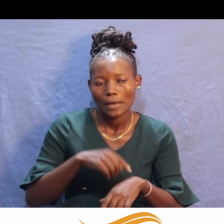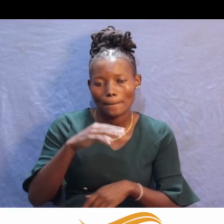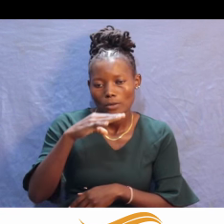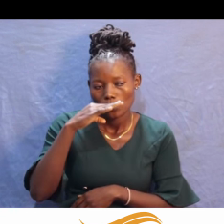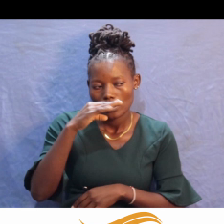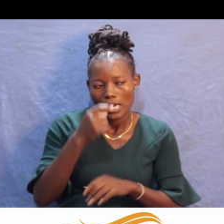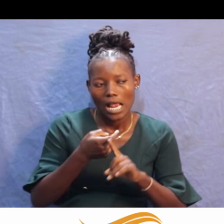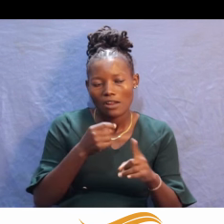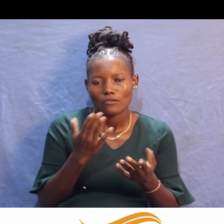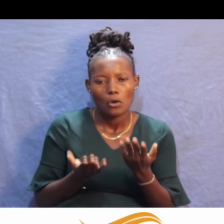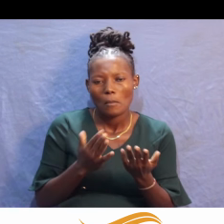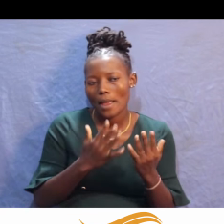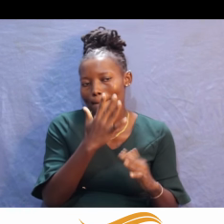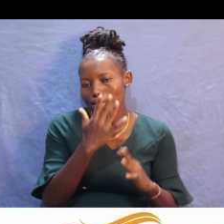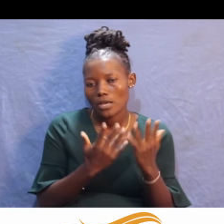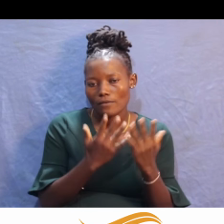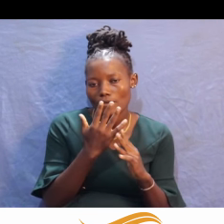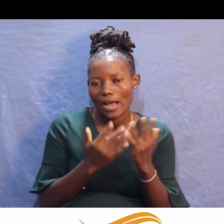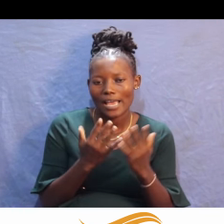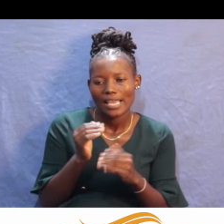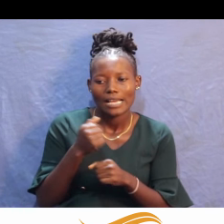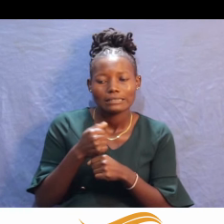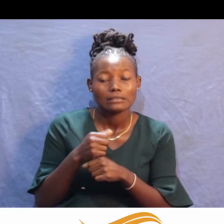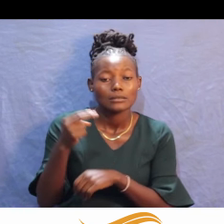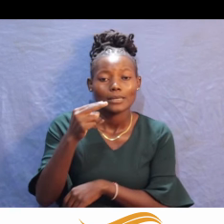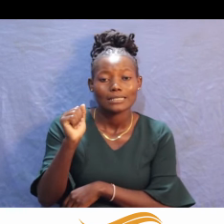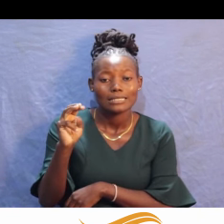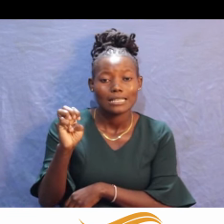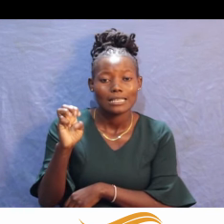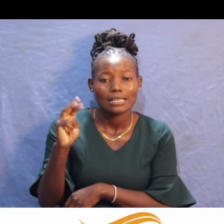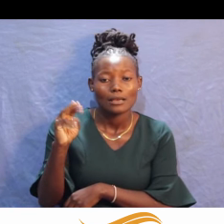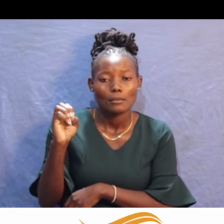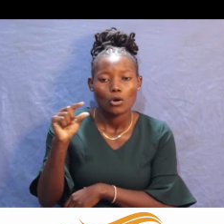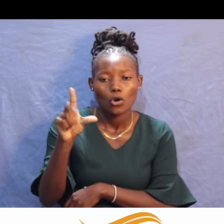a fire, the carbon monoxide makes the hemoglobin not work.